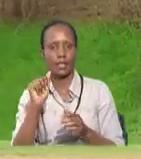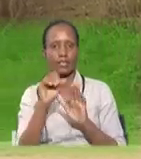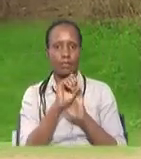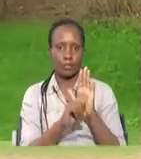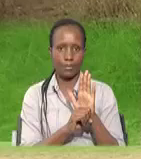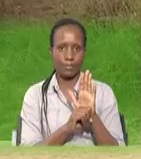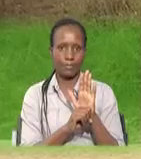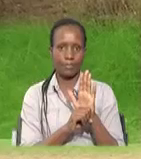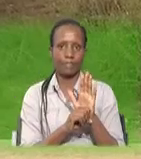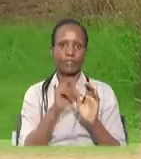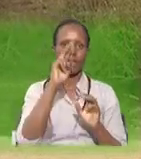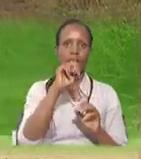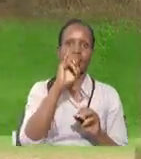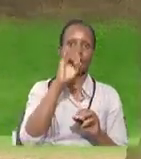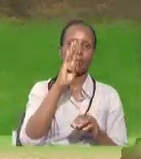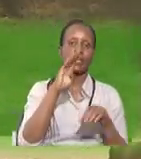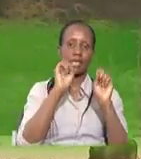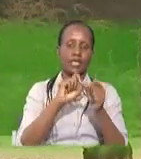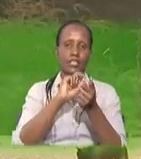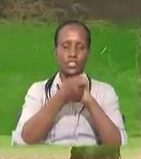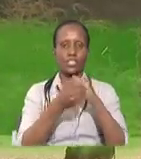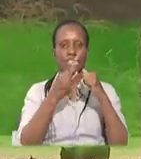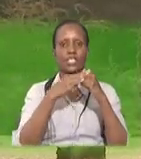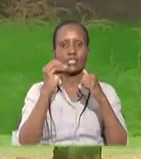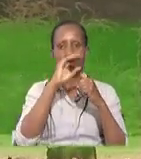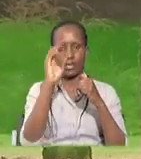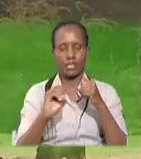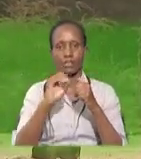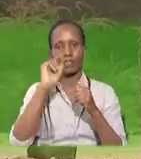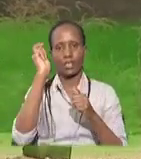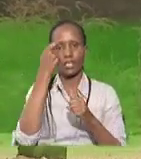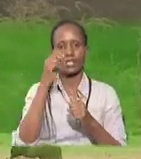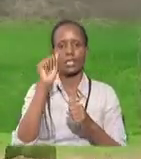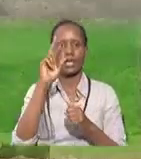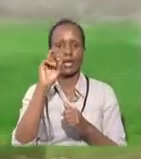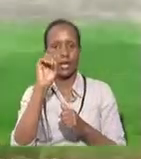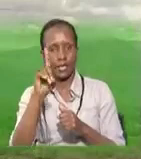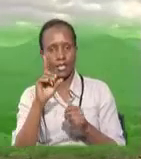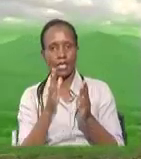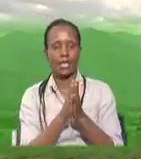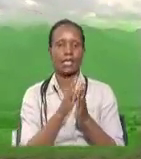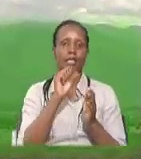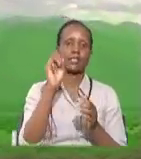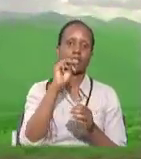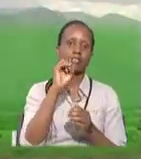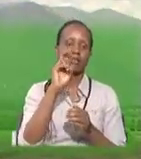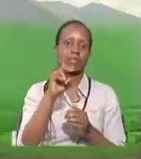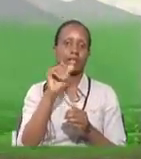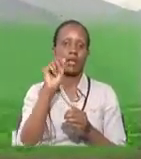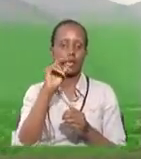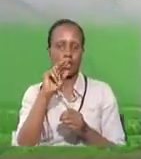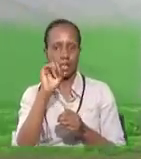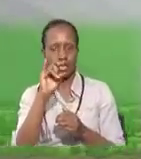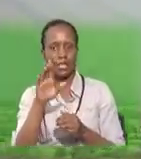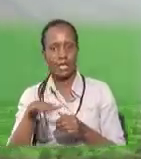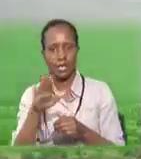Irrigation Board is optimistic it can convert 80% of Kenya's arid and semi-arid regions into rich source